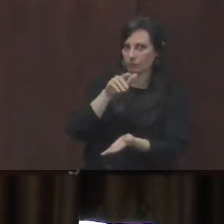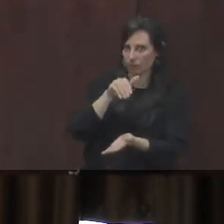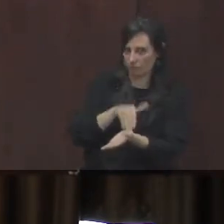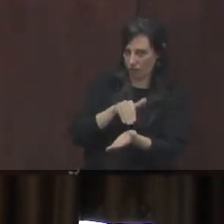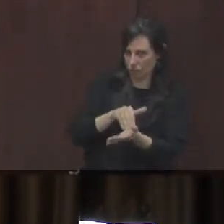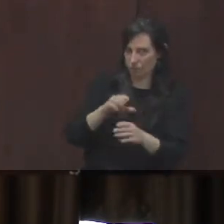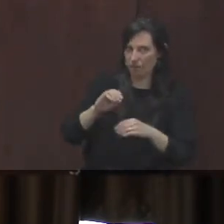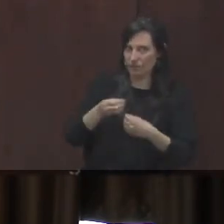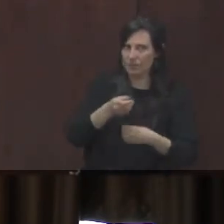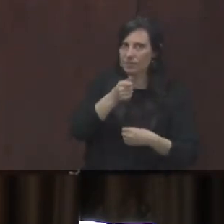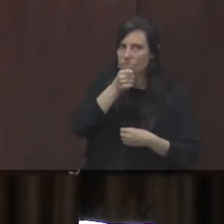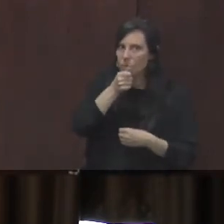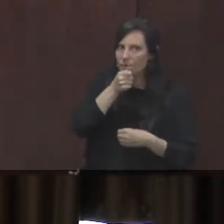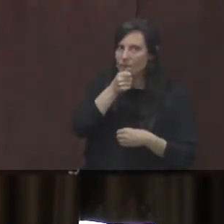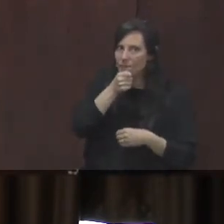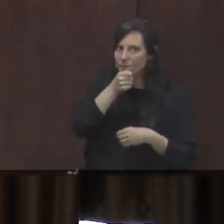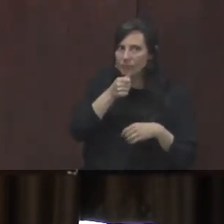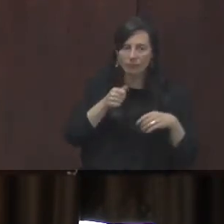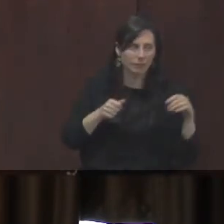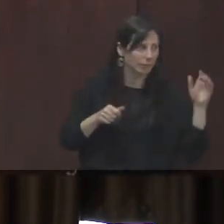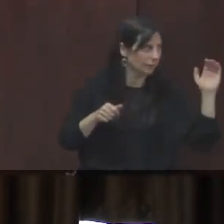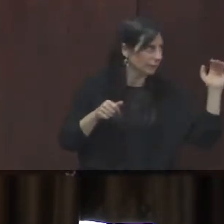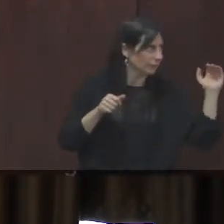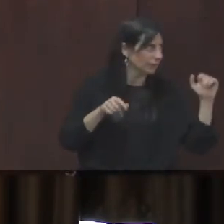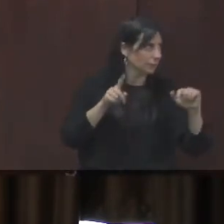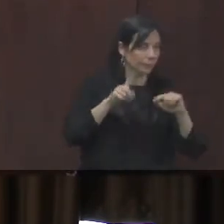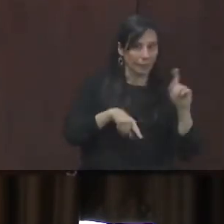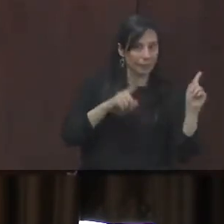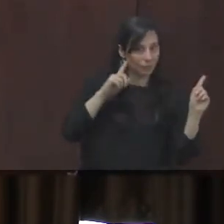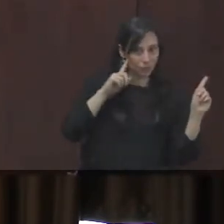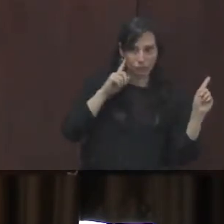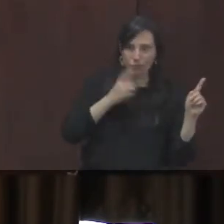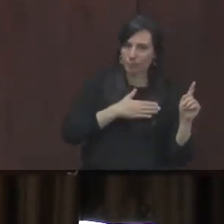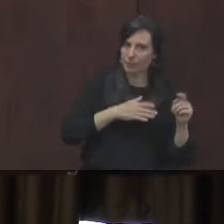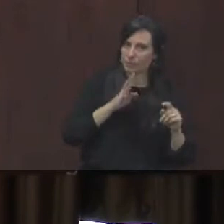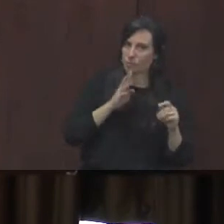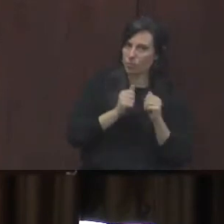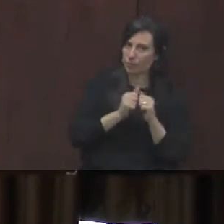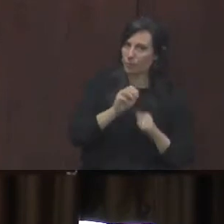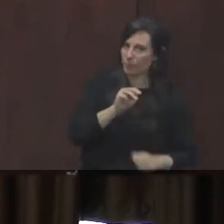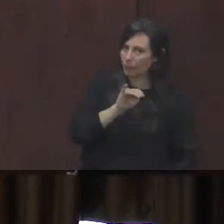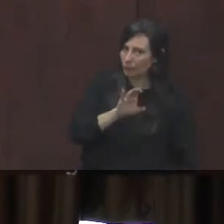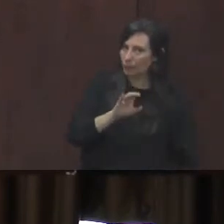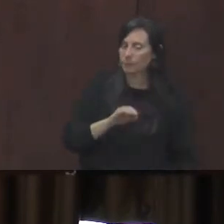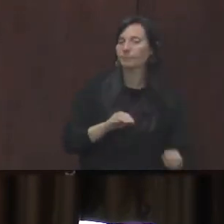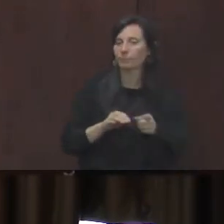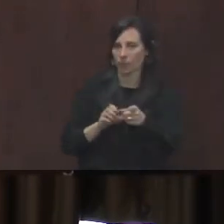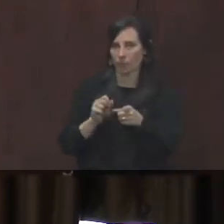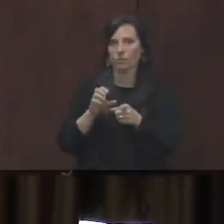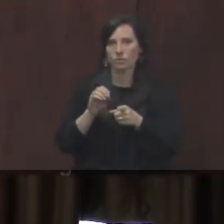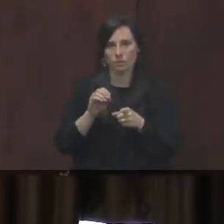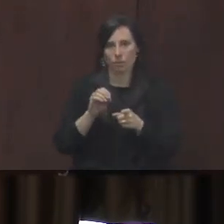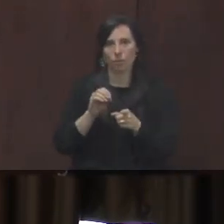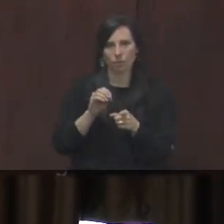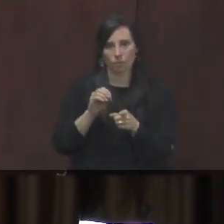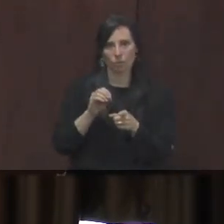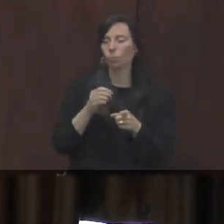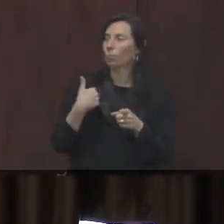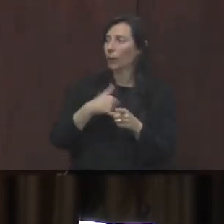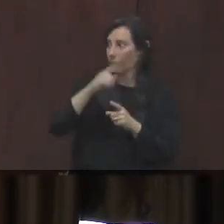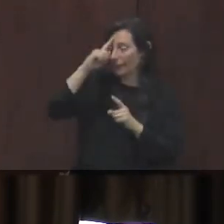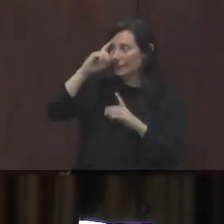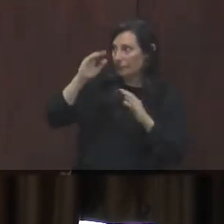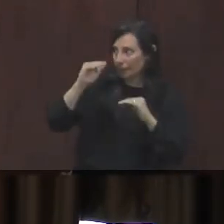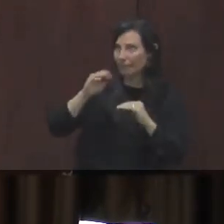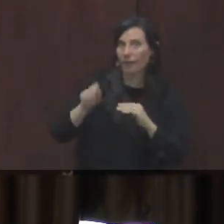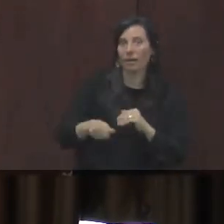be launched as enrollment providers. Okay. And so the expectation is that by February, those